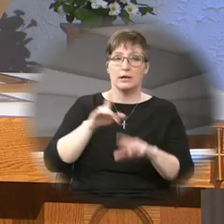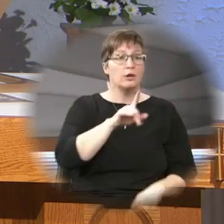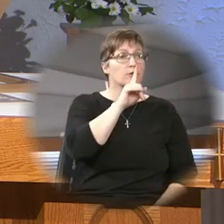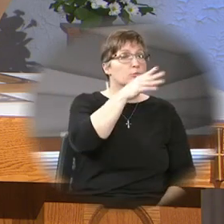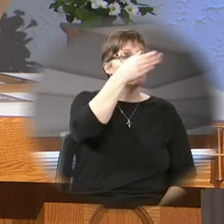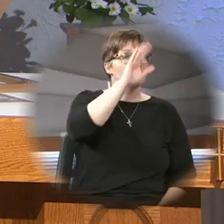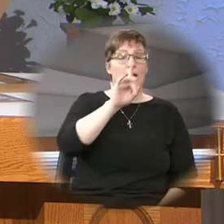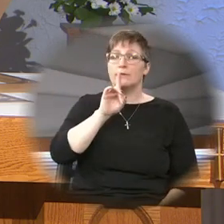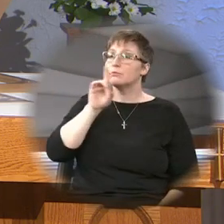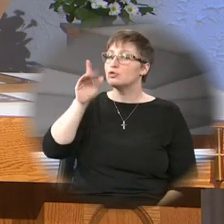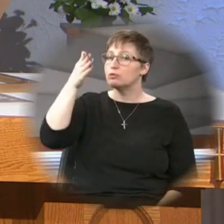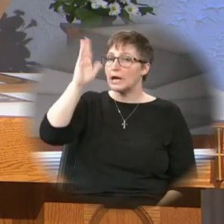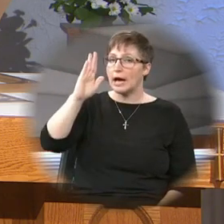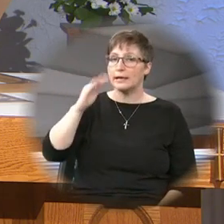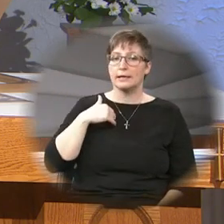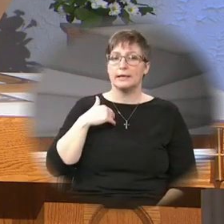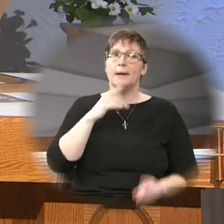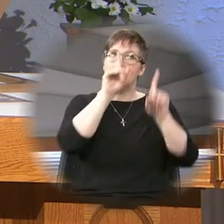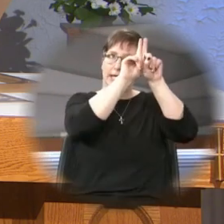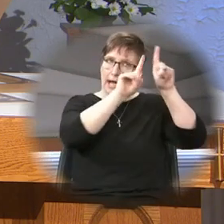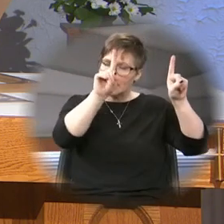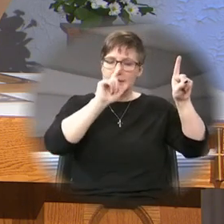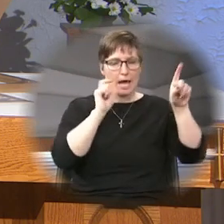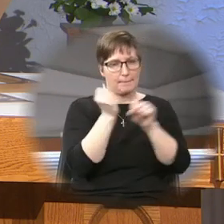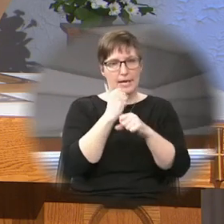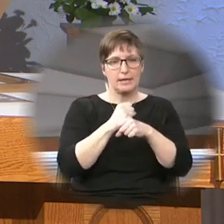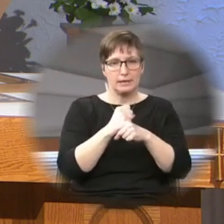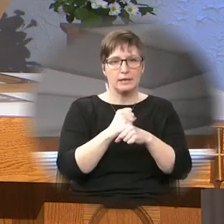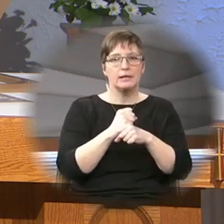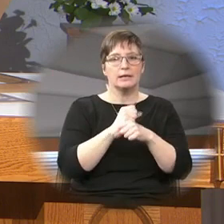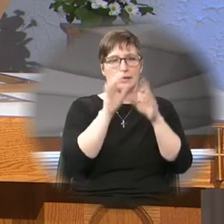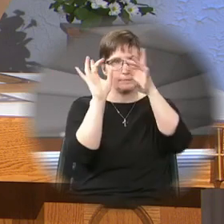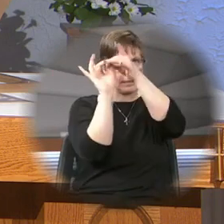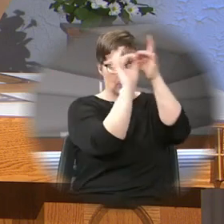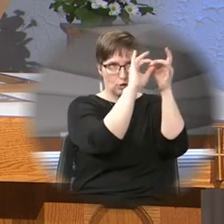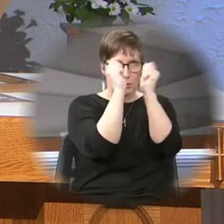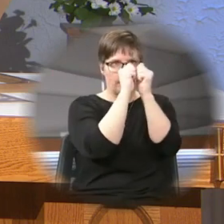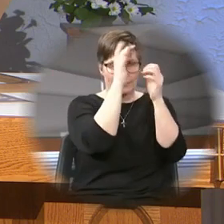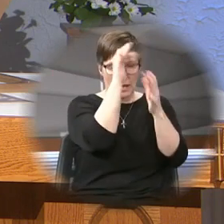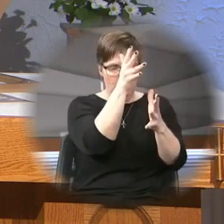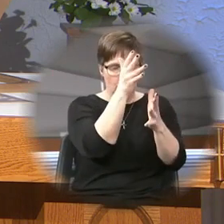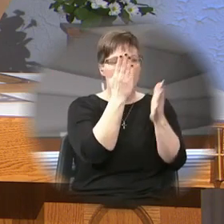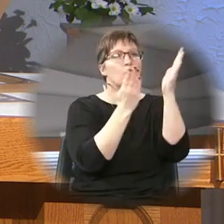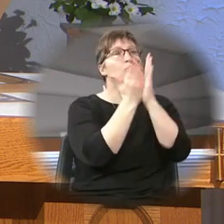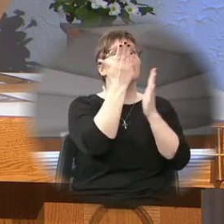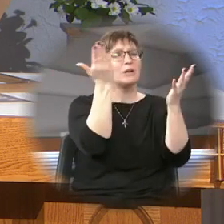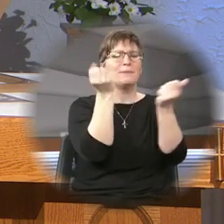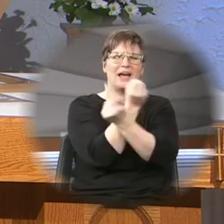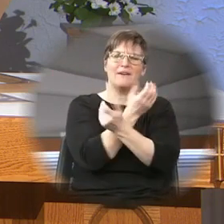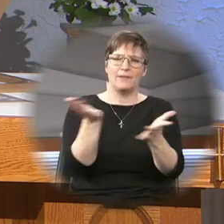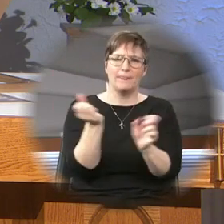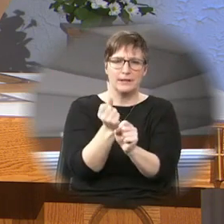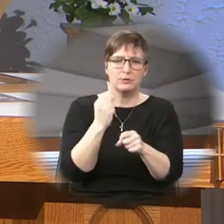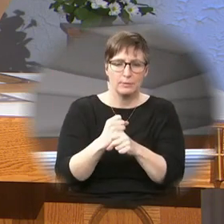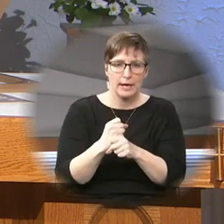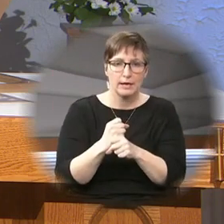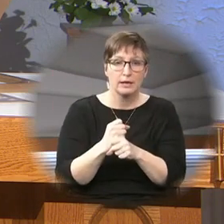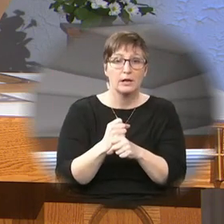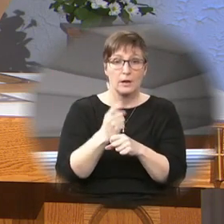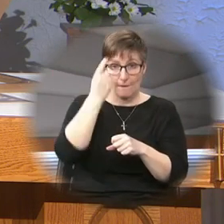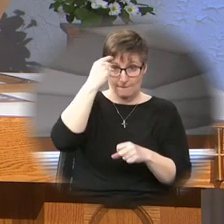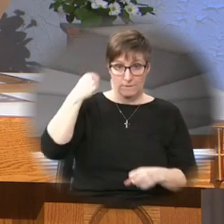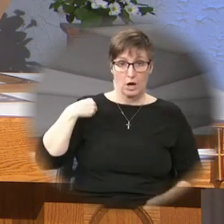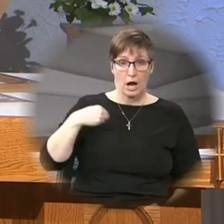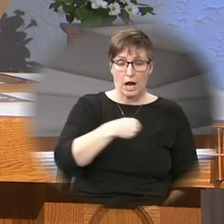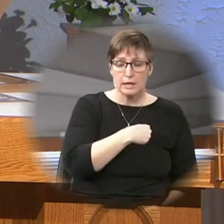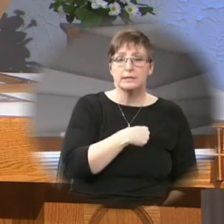from light, true God from true God, begotten, not made, consubstantial with the Father, through him all things were